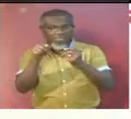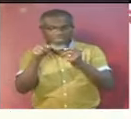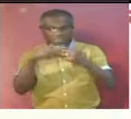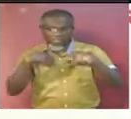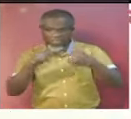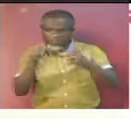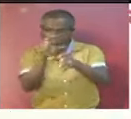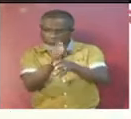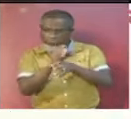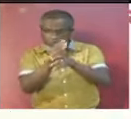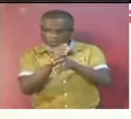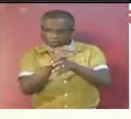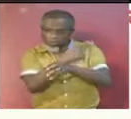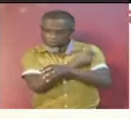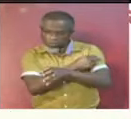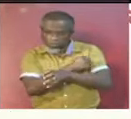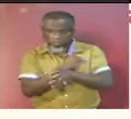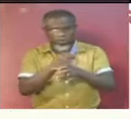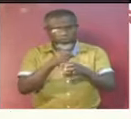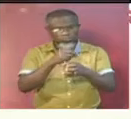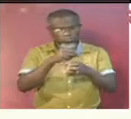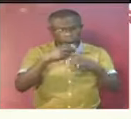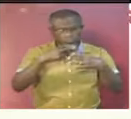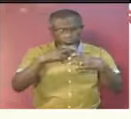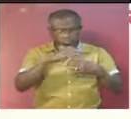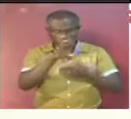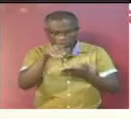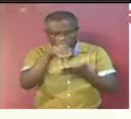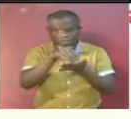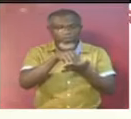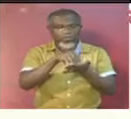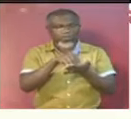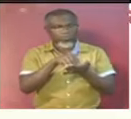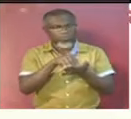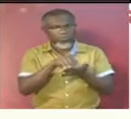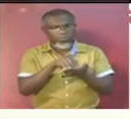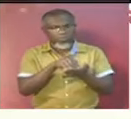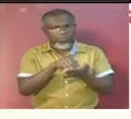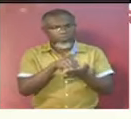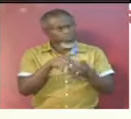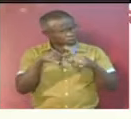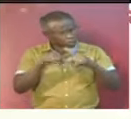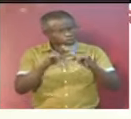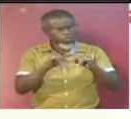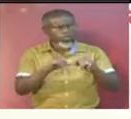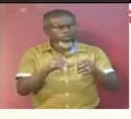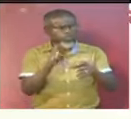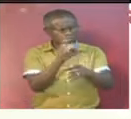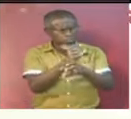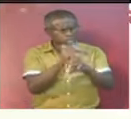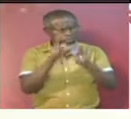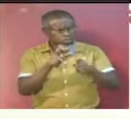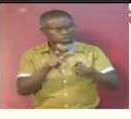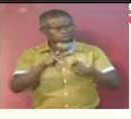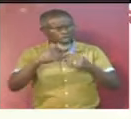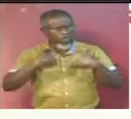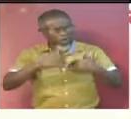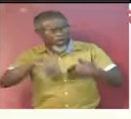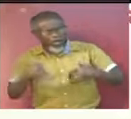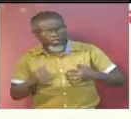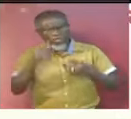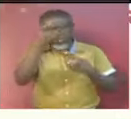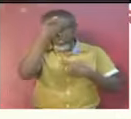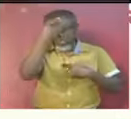system does continue to function and continue to provide healthcare for persons with non-COVID related illness as it has in the